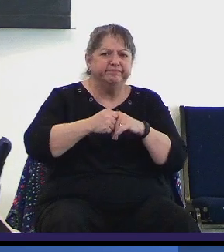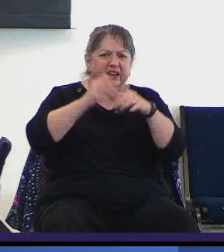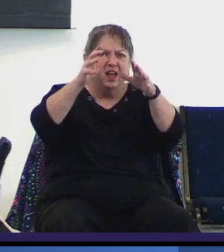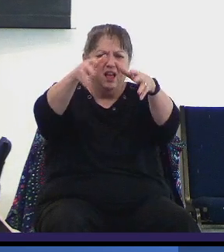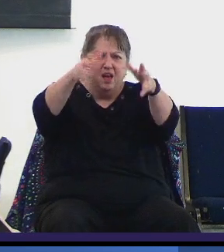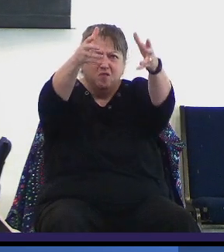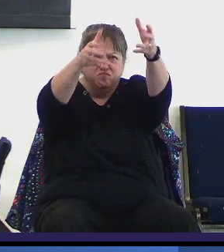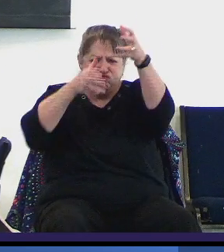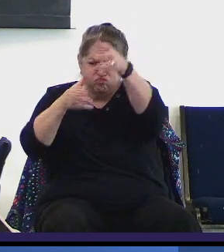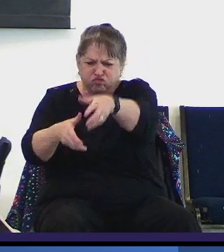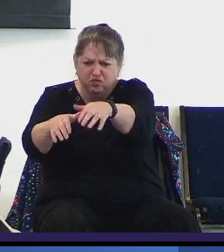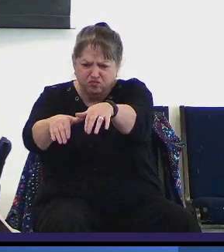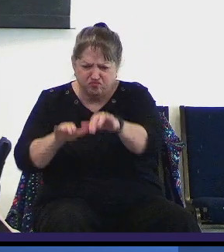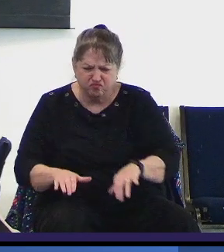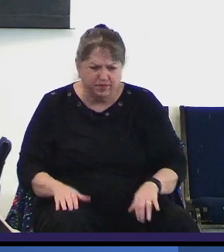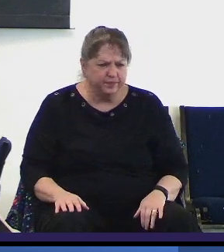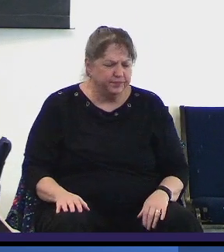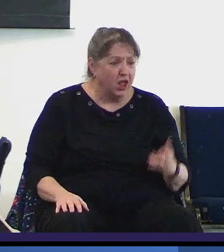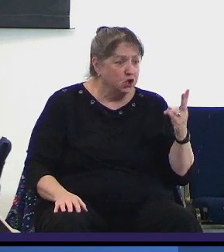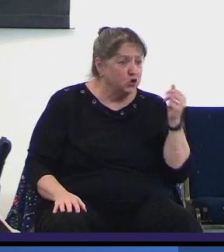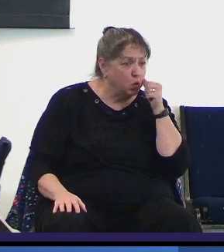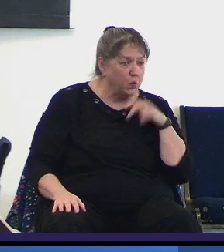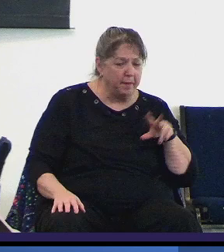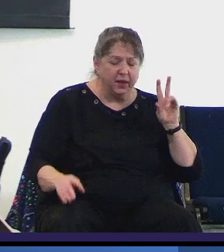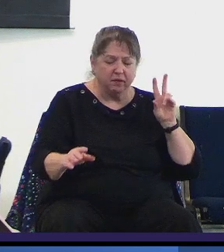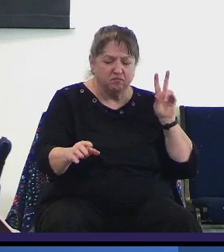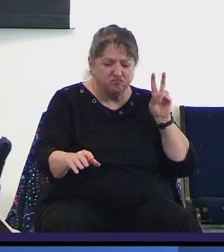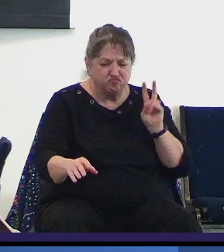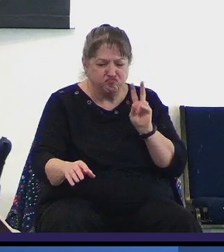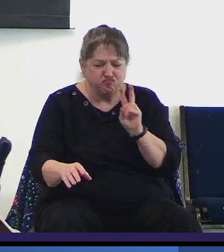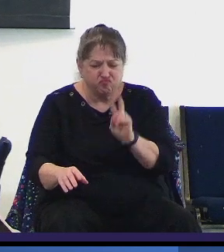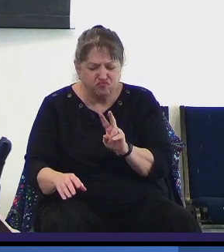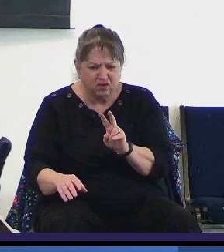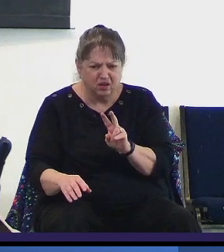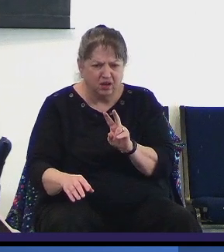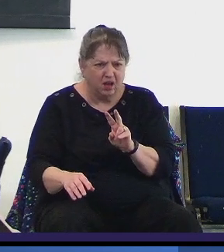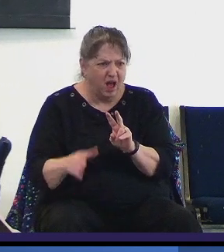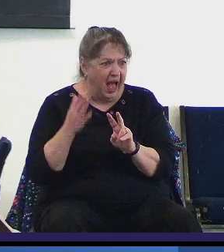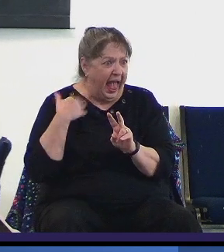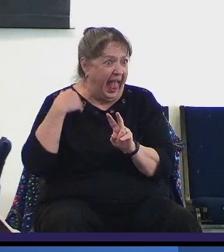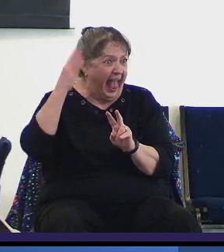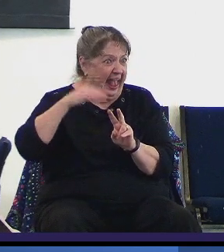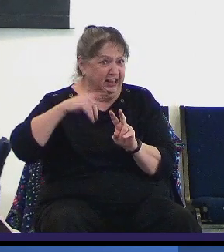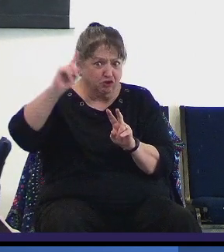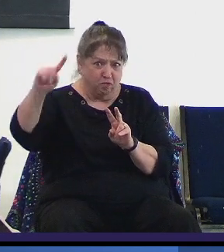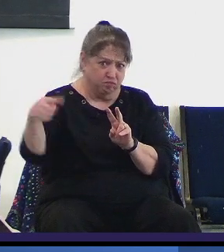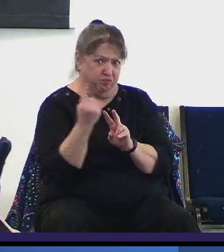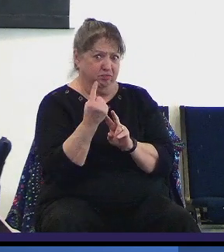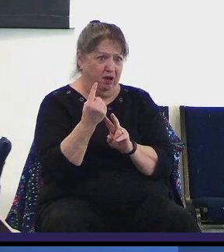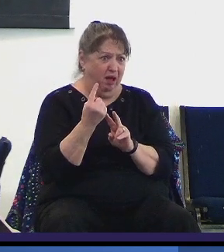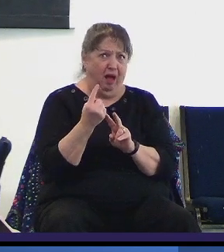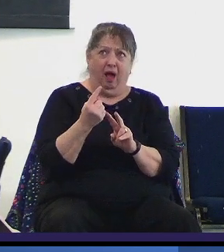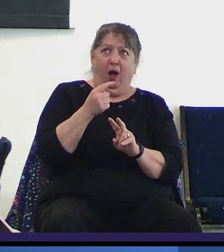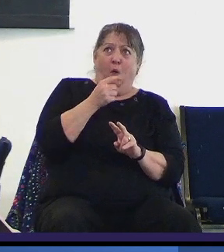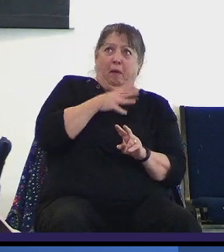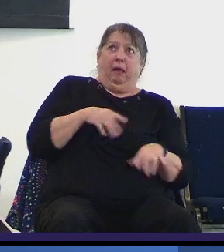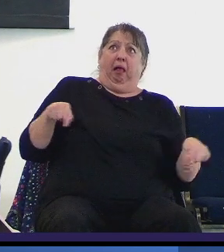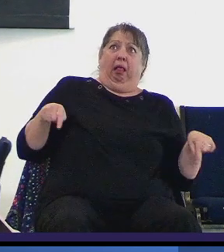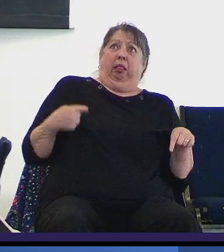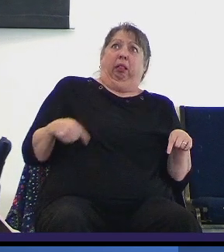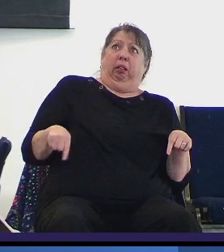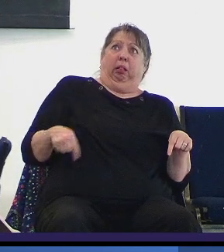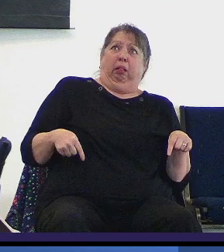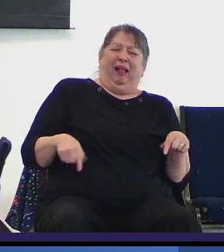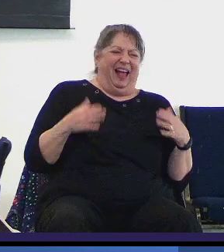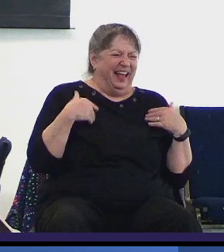they get there, what happens is that there immediately appears before them an angel, and they're startled. And the angel basically